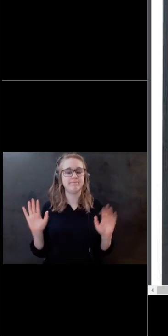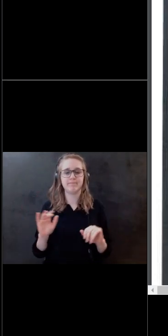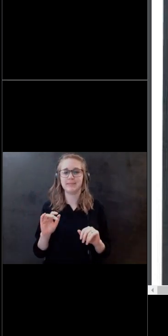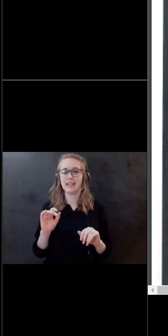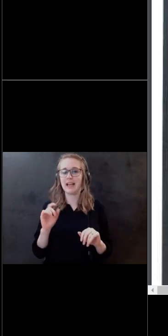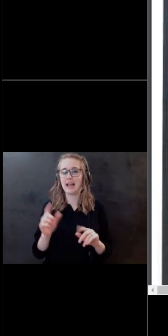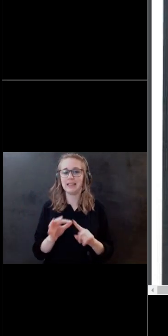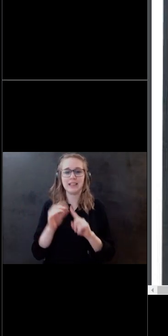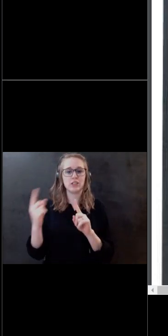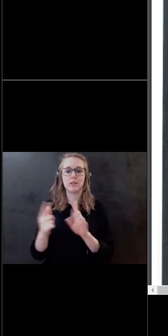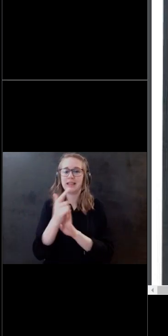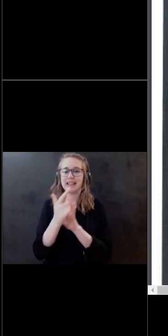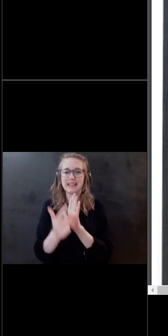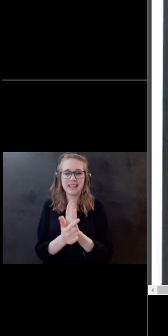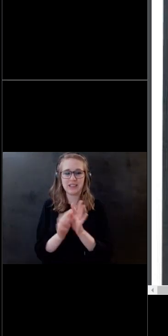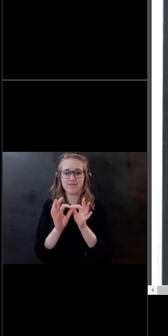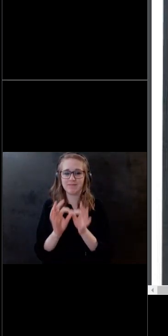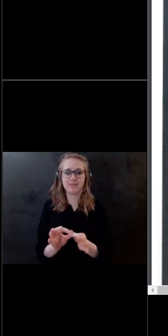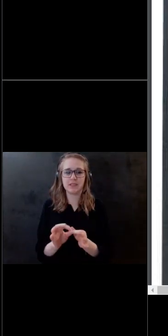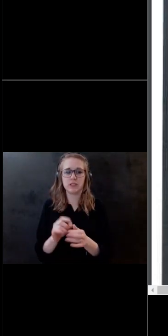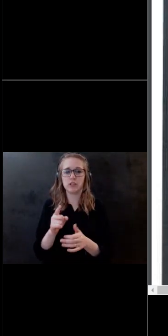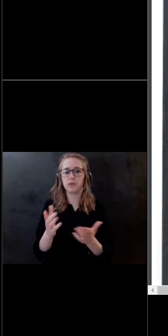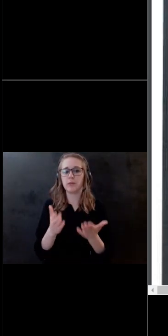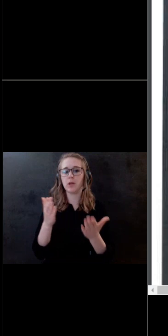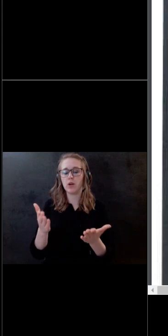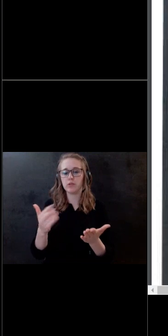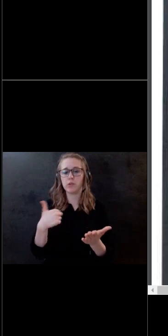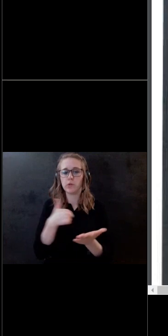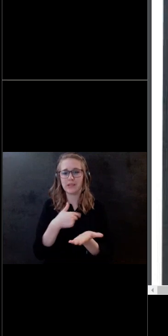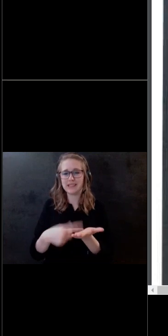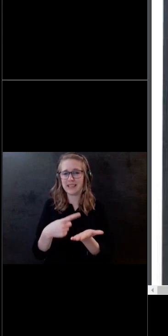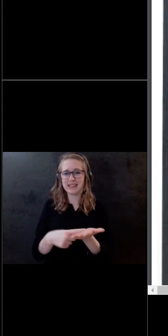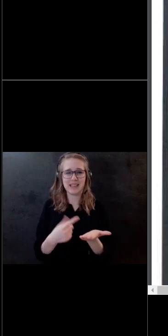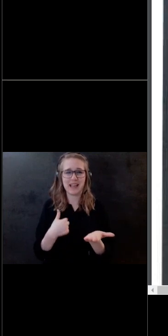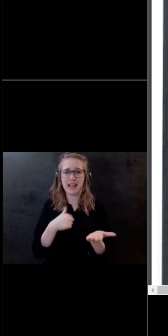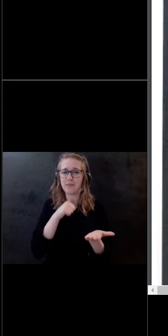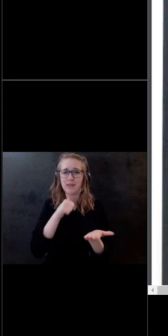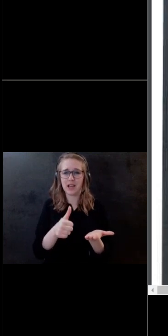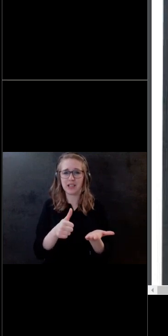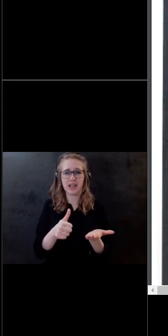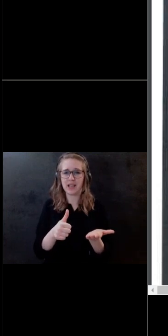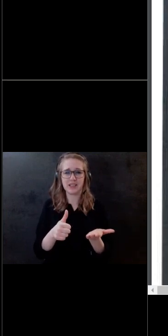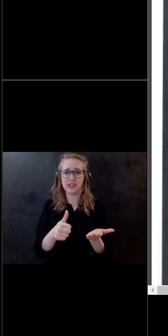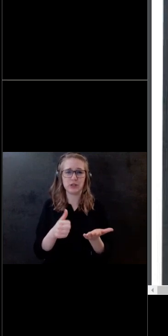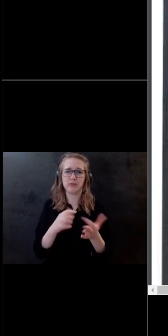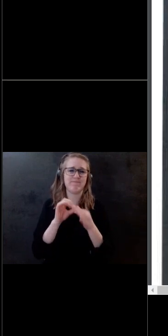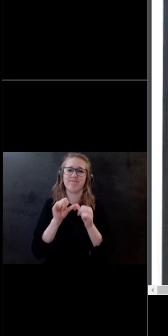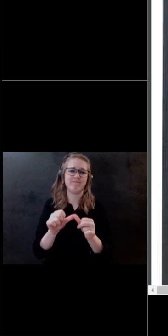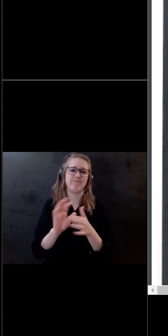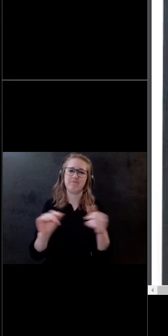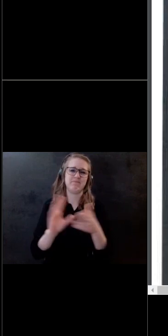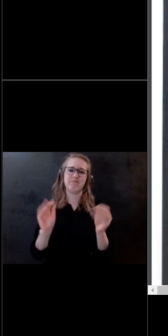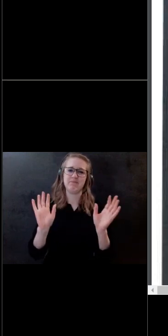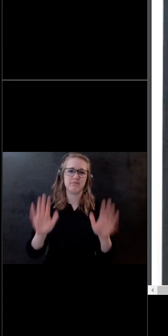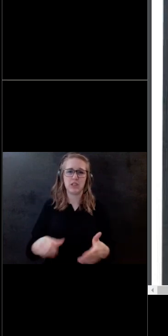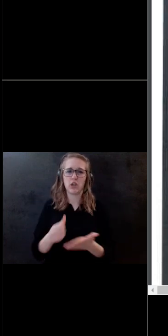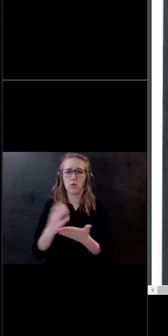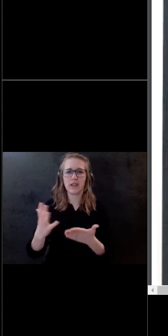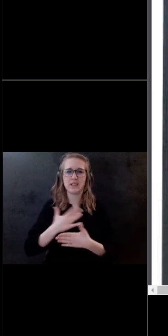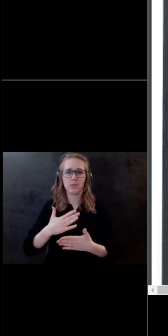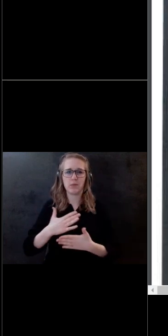legally binding to propose what, you know, we're discussing, I'm not going to waste my breath anymore, because words, talk is